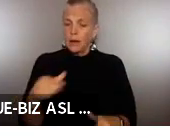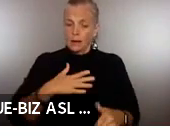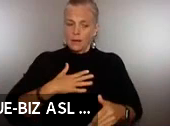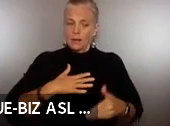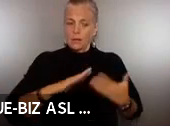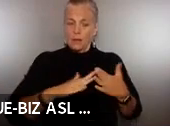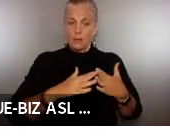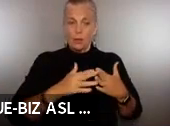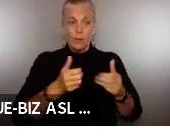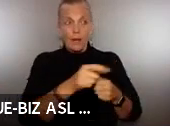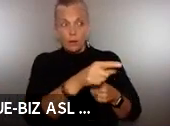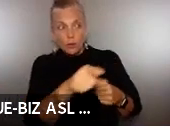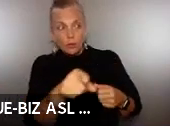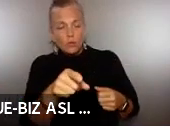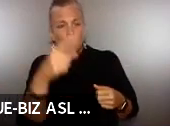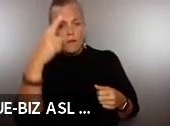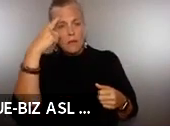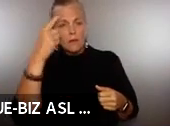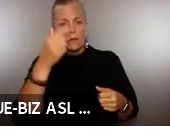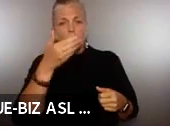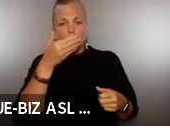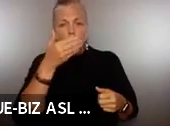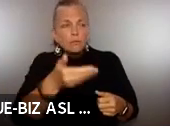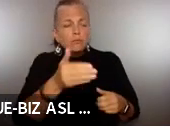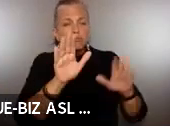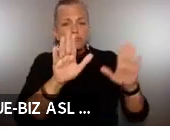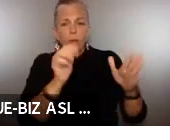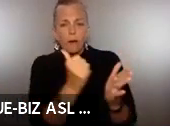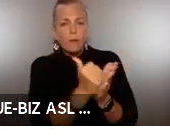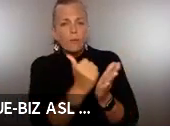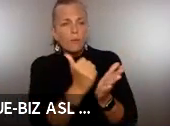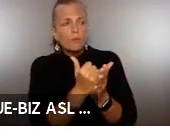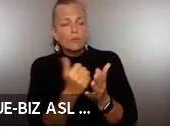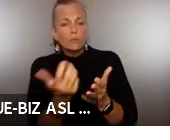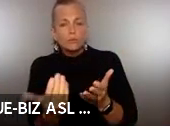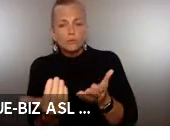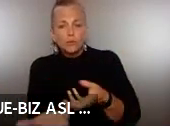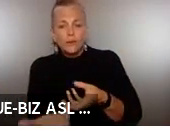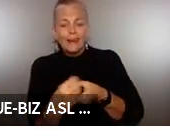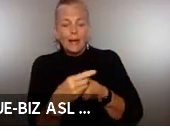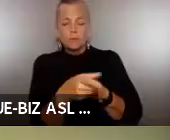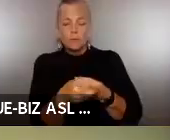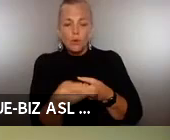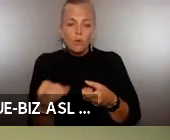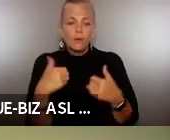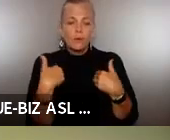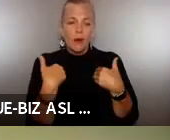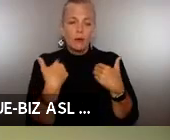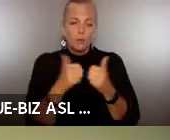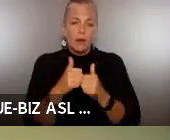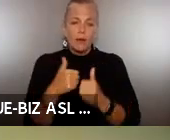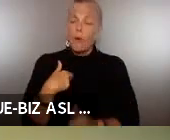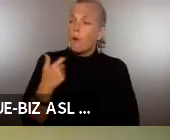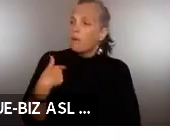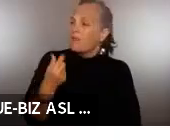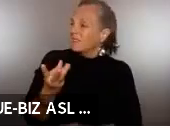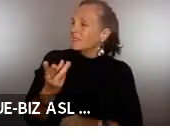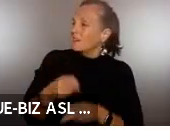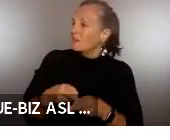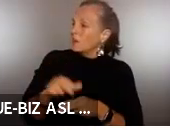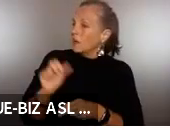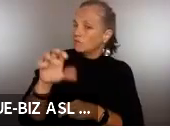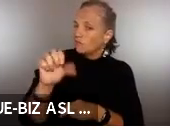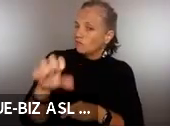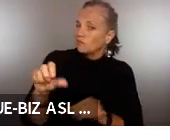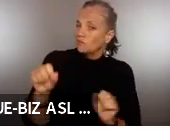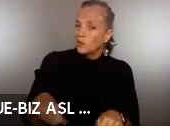that y'all think, you know, could be a great help to engage the youth on this. Oh yeah, I got a couple names. That would be